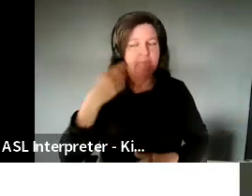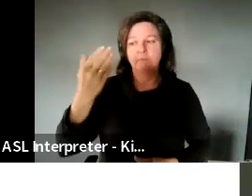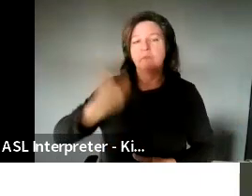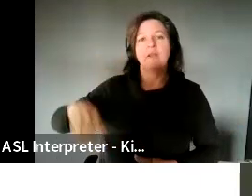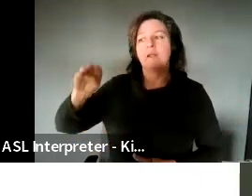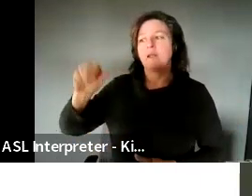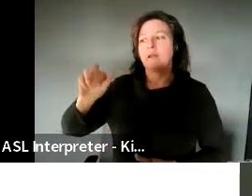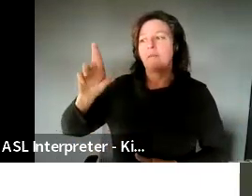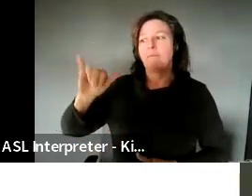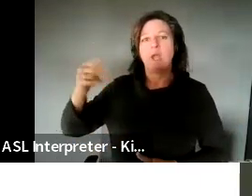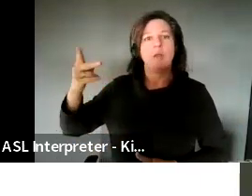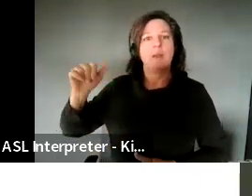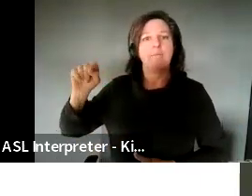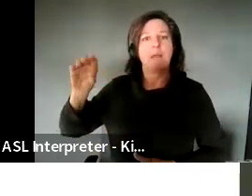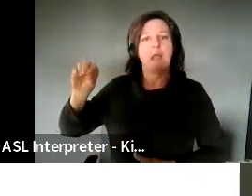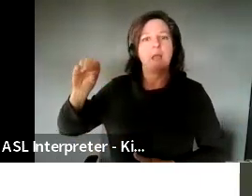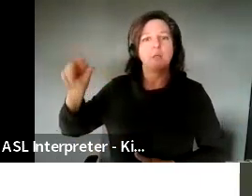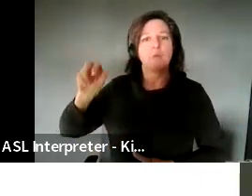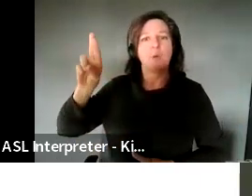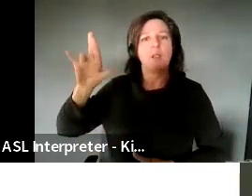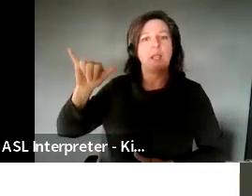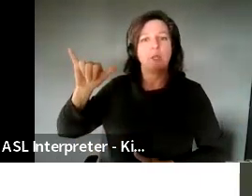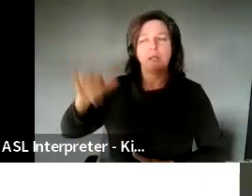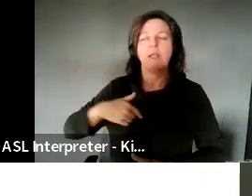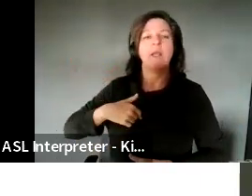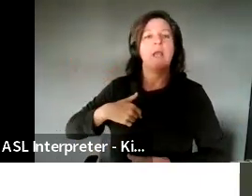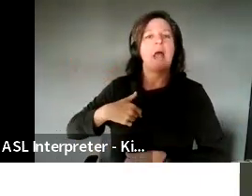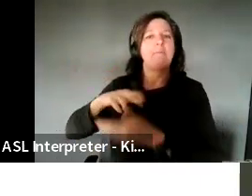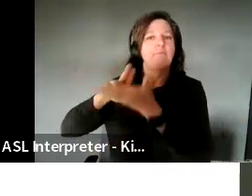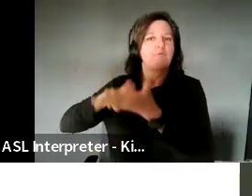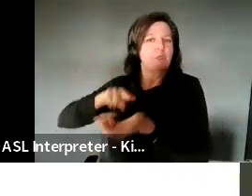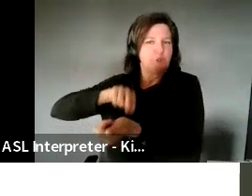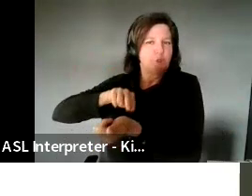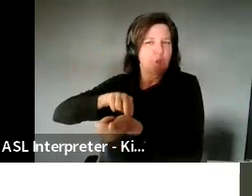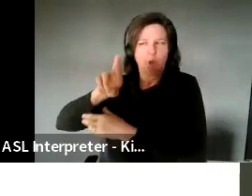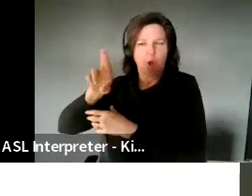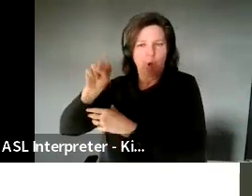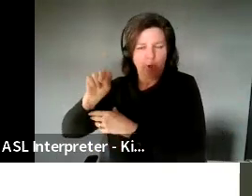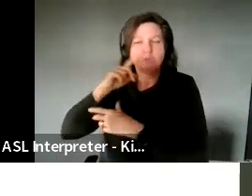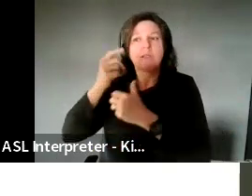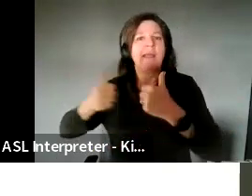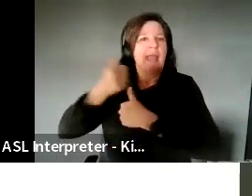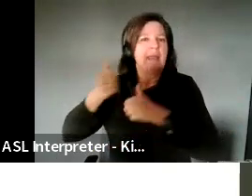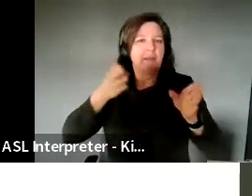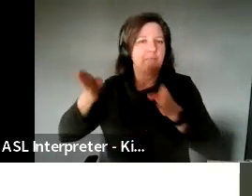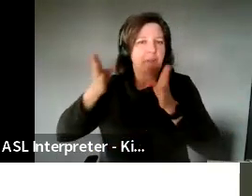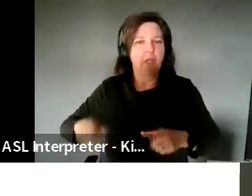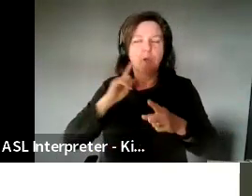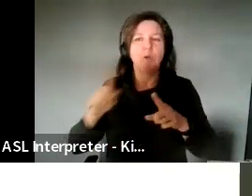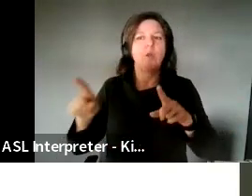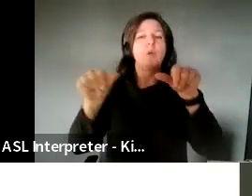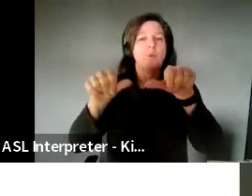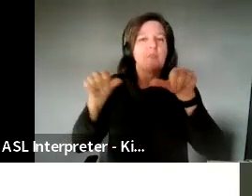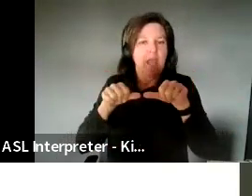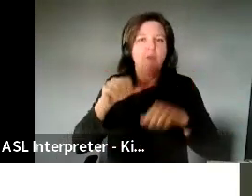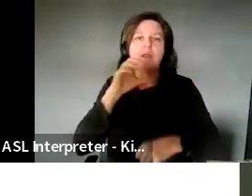Pat O'Leary. I'm a registered nurse and a senior planner with the Area Agency on Aging for Seattle-King